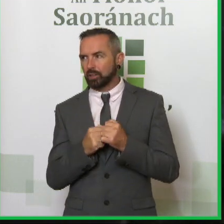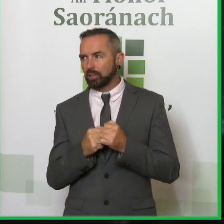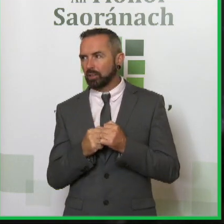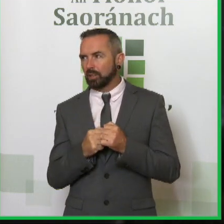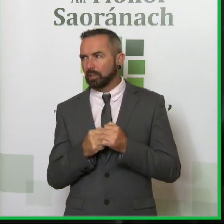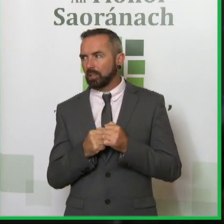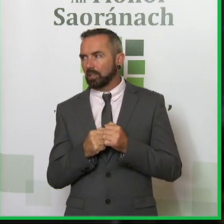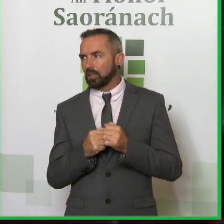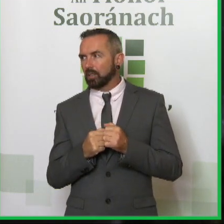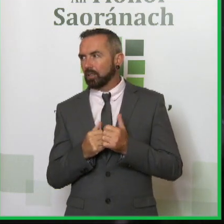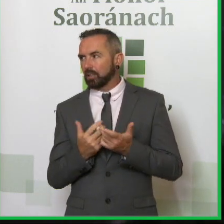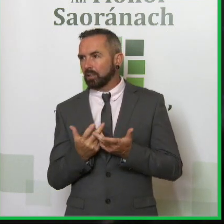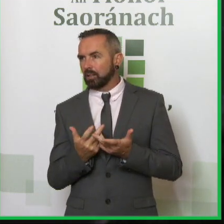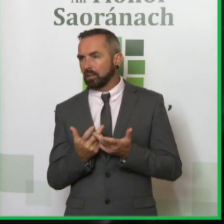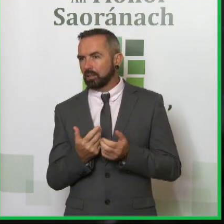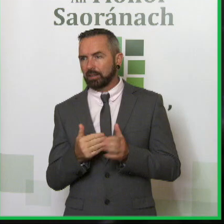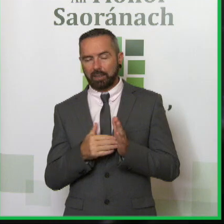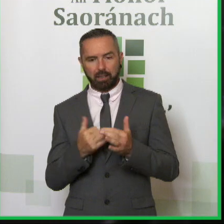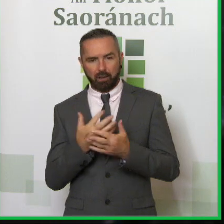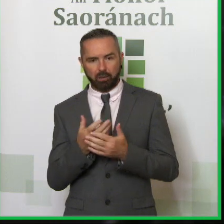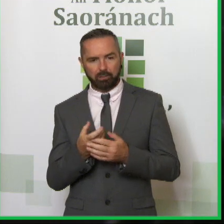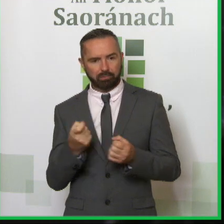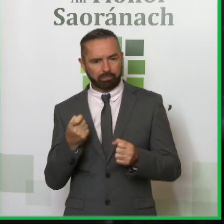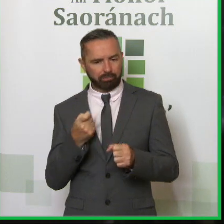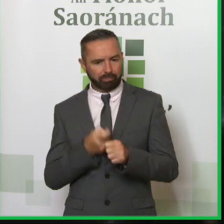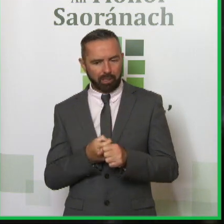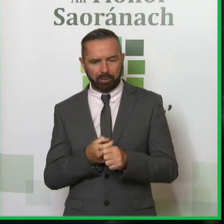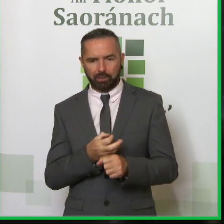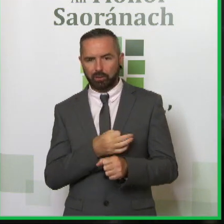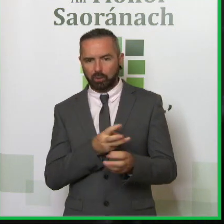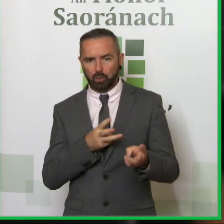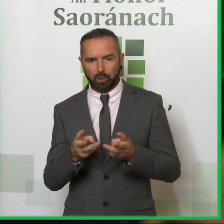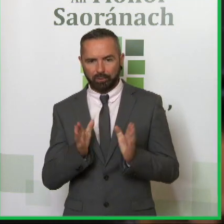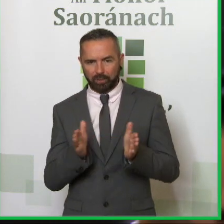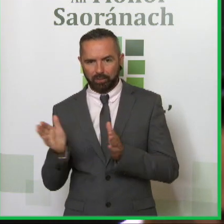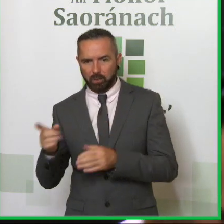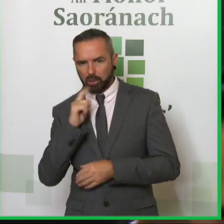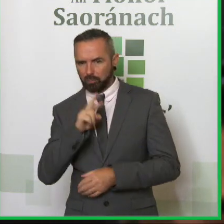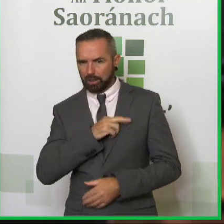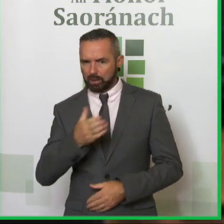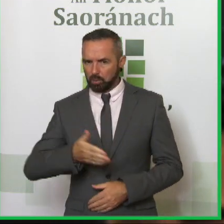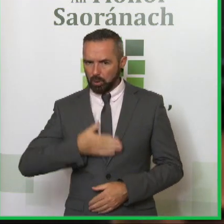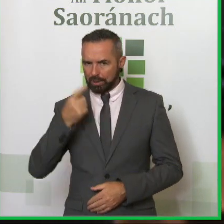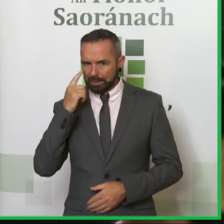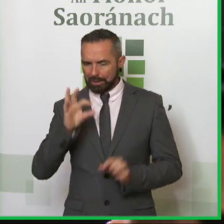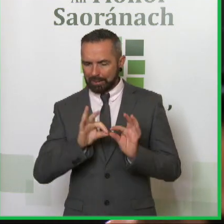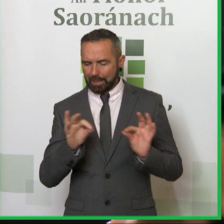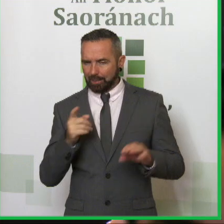that's not to take away from the very good work that's done there. But I was surprised to see that sentence there. So,